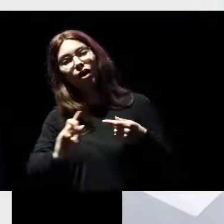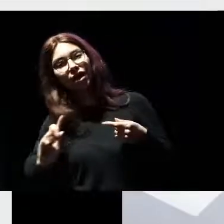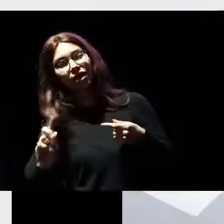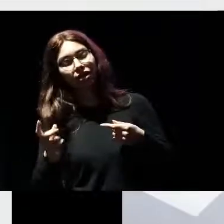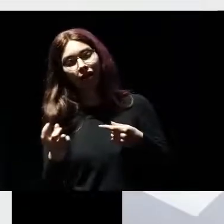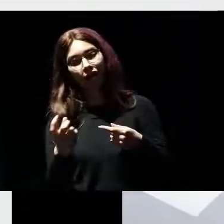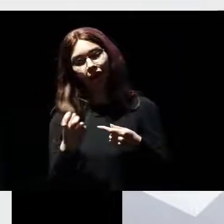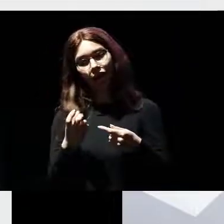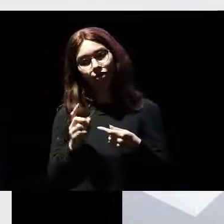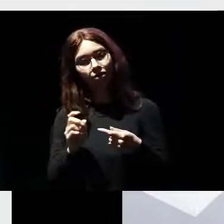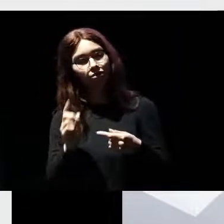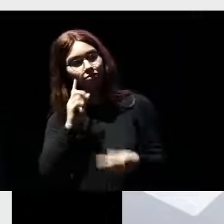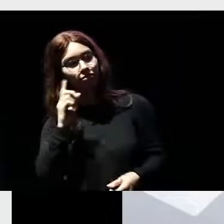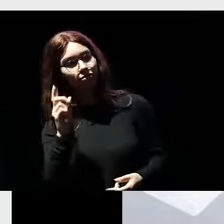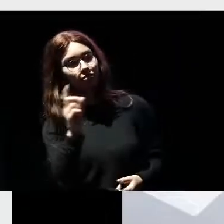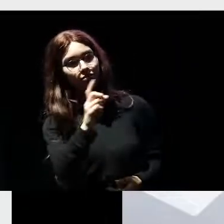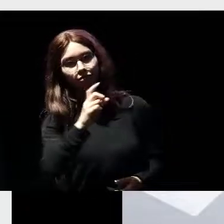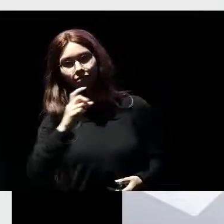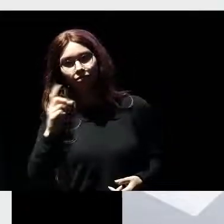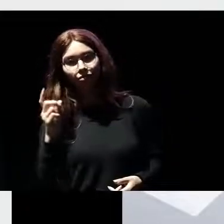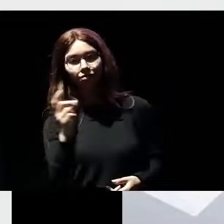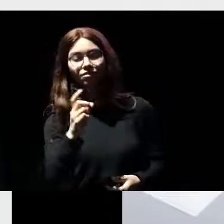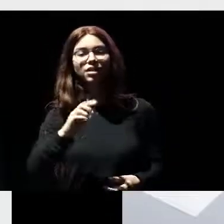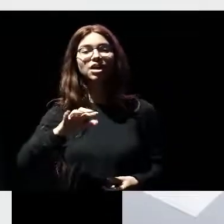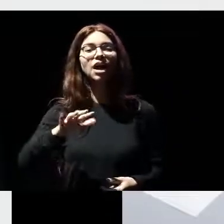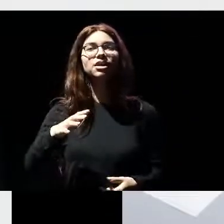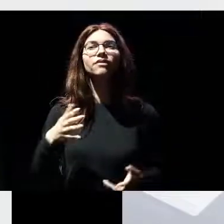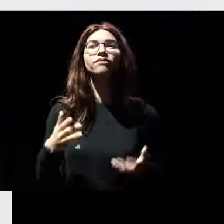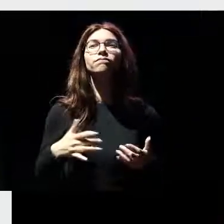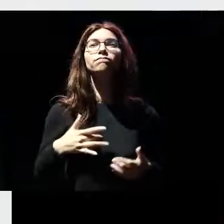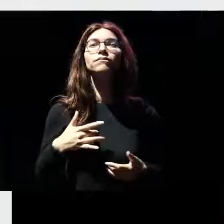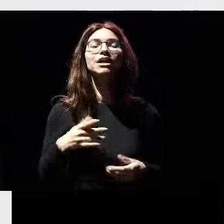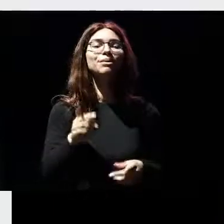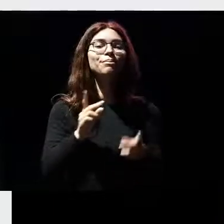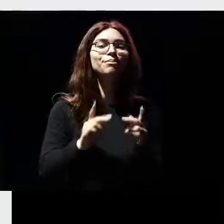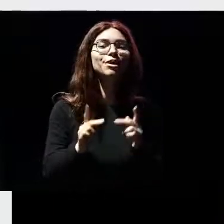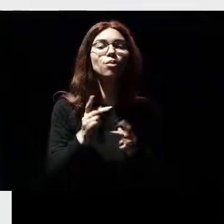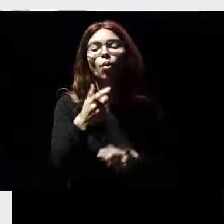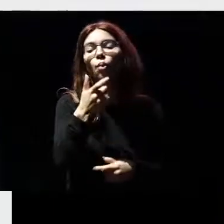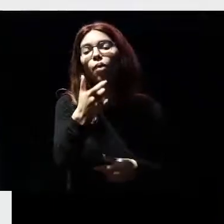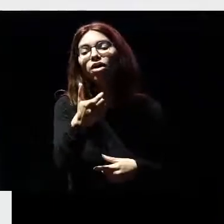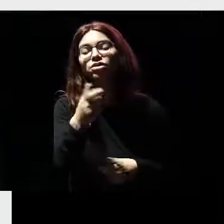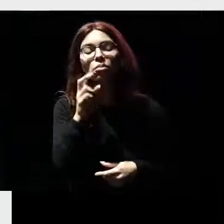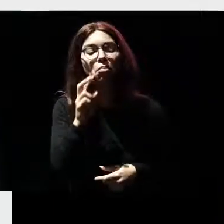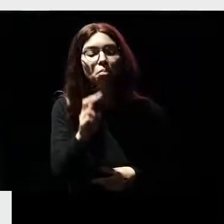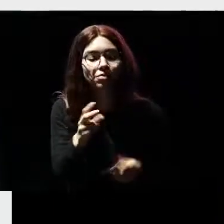in to the lobby. It becomes a kind of people-watching perch.